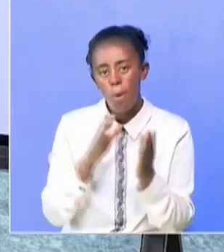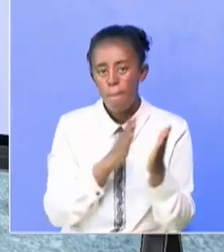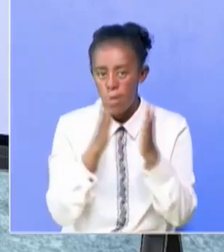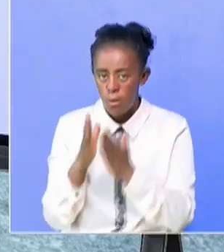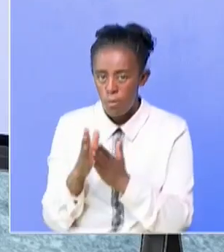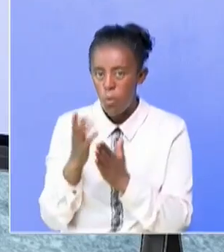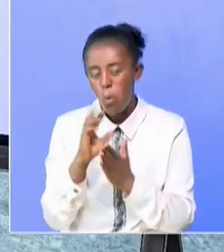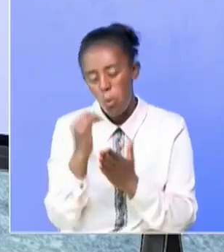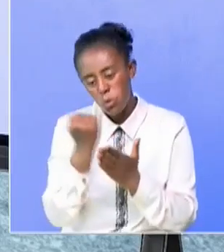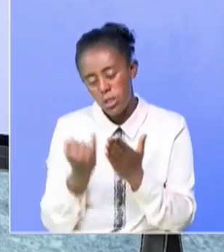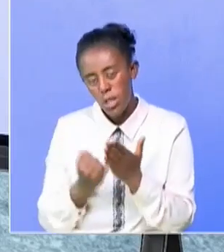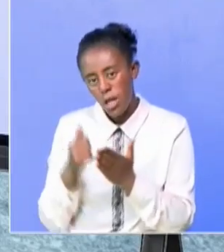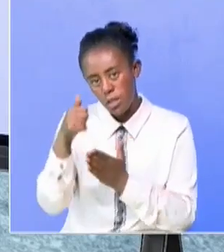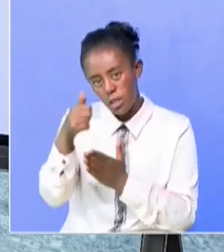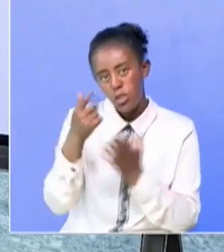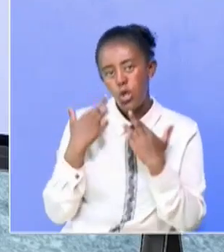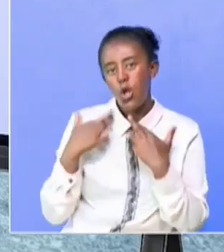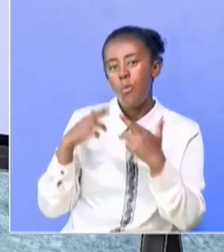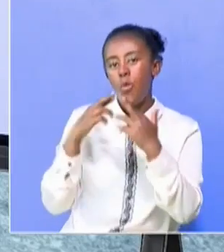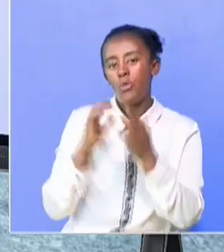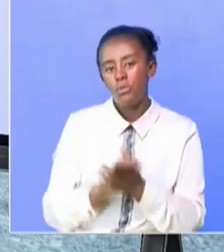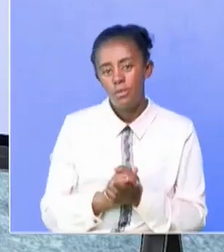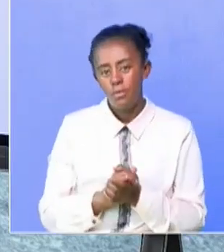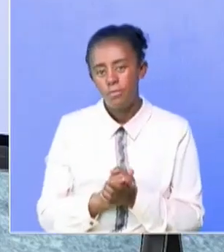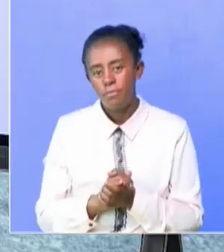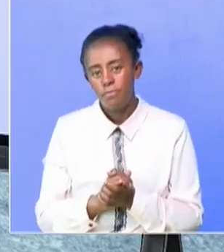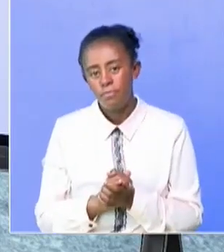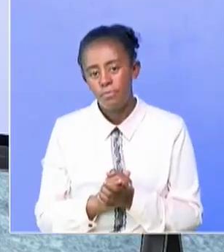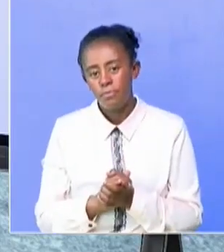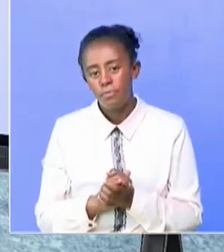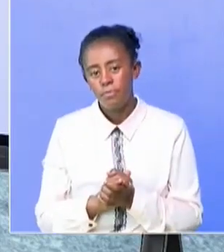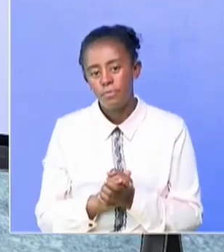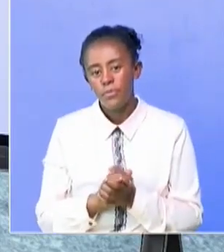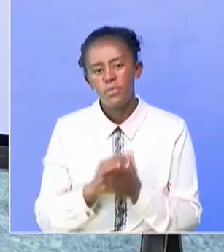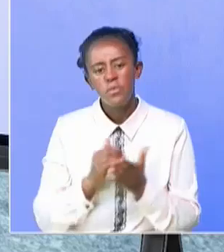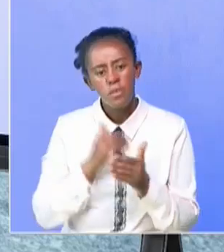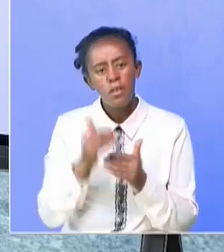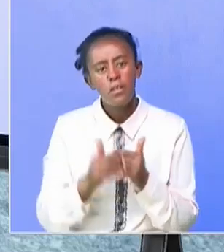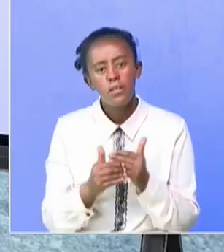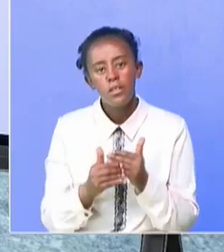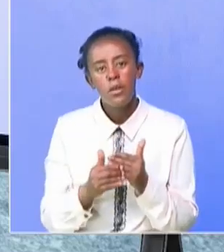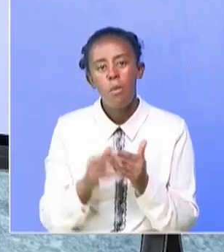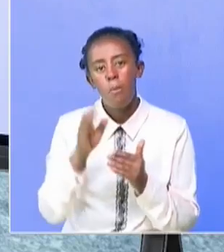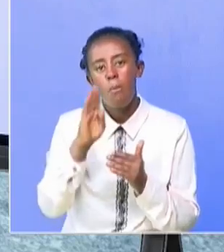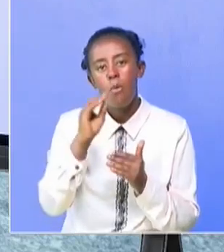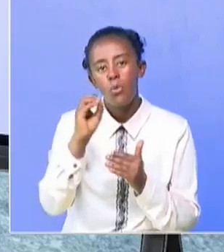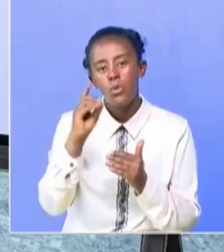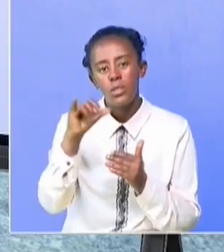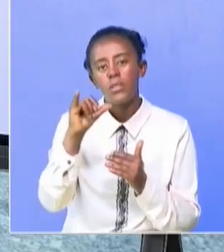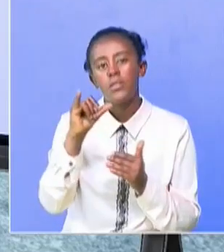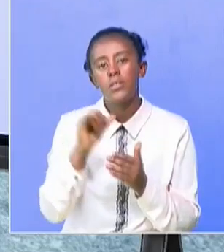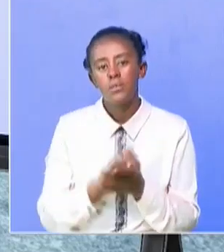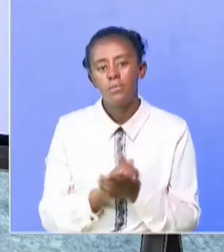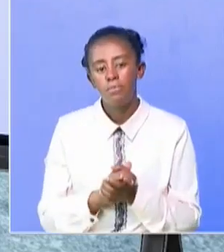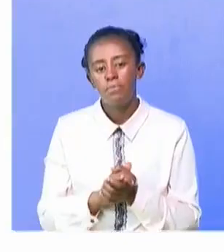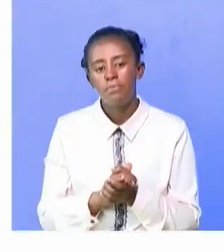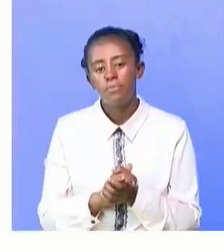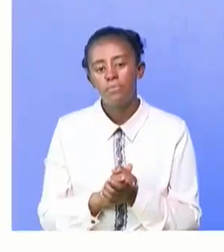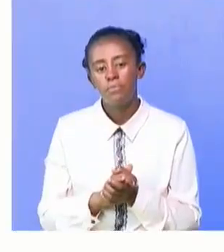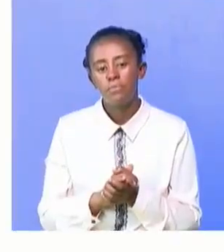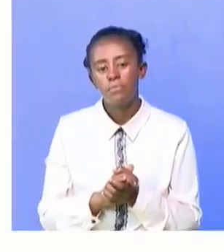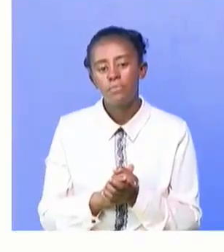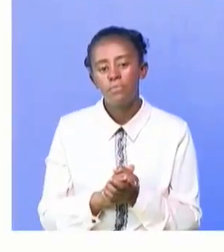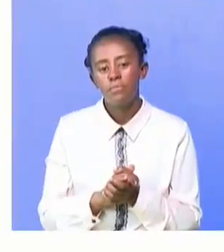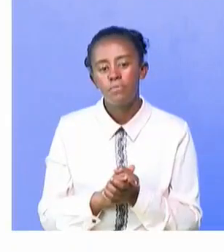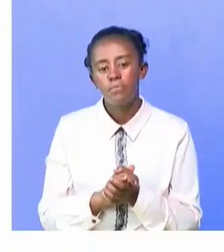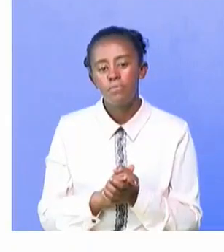or design his report. And then what comes next? The body. Yeah, body is, of course,